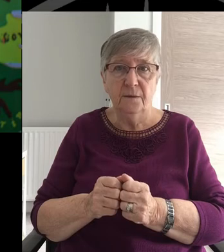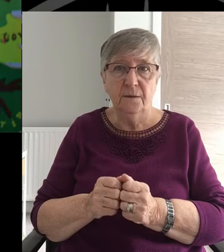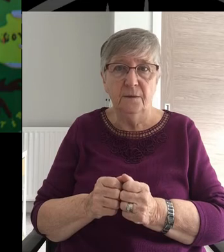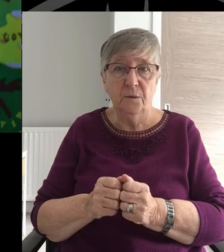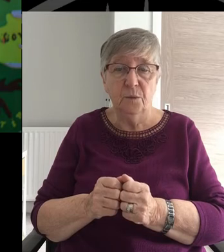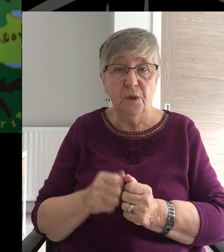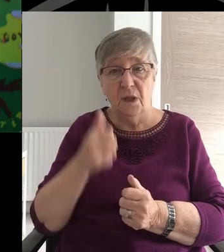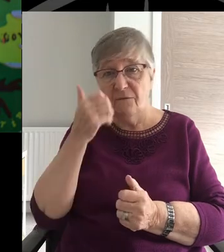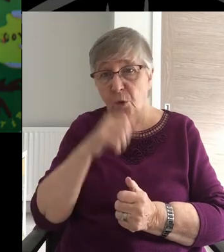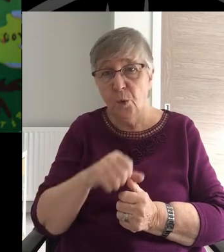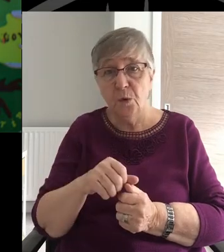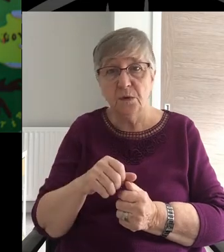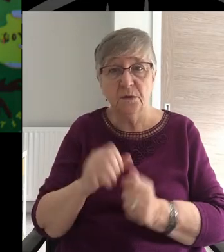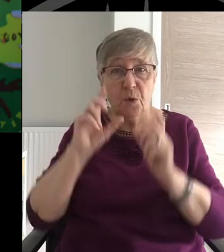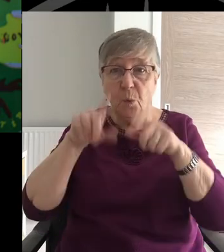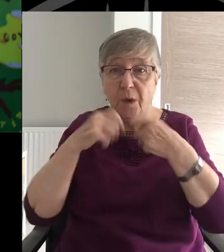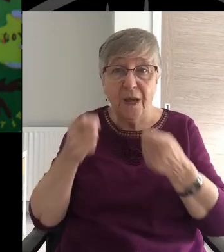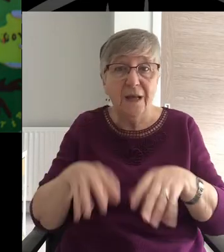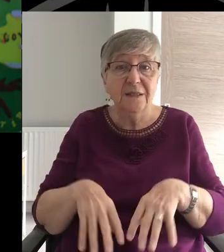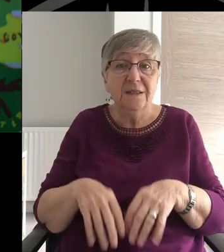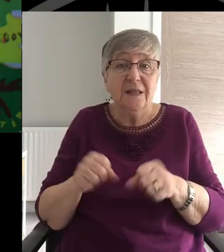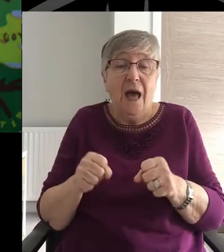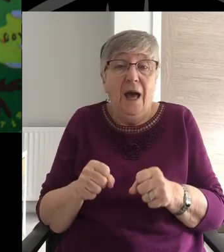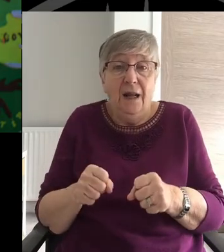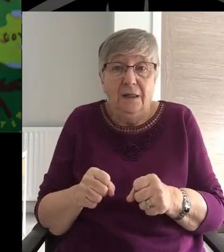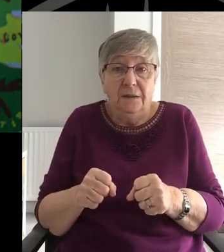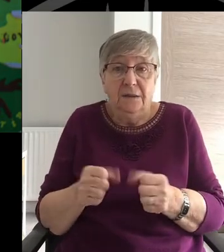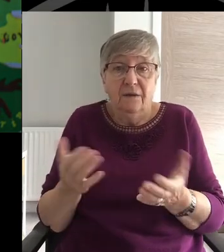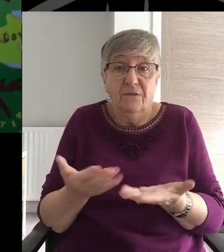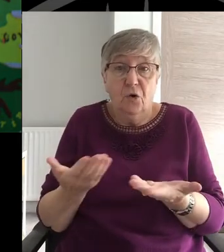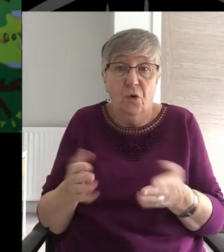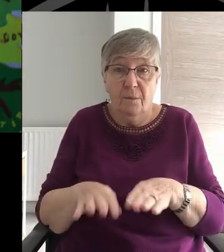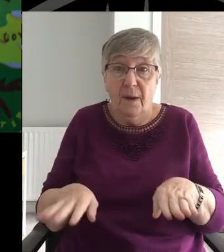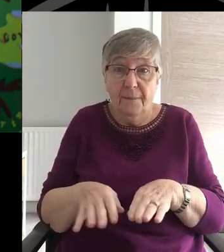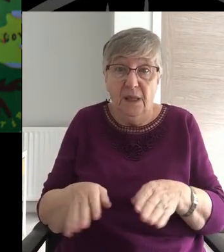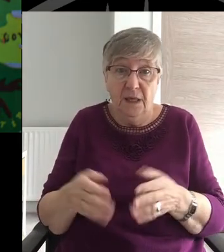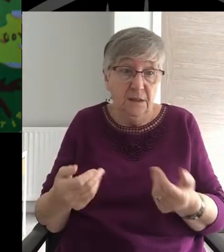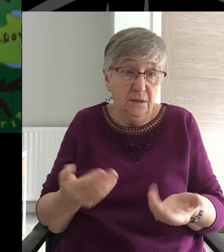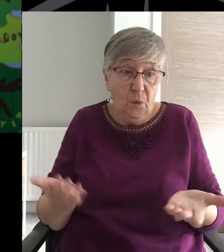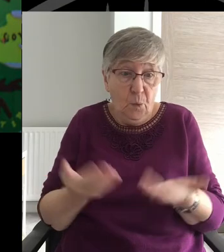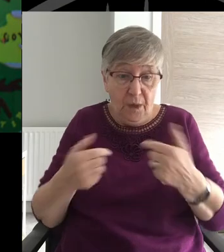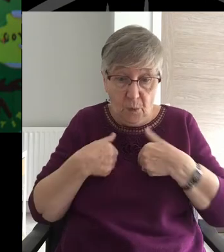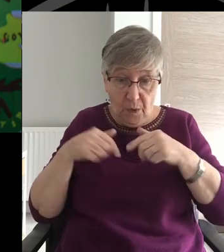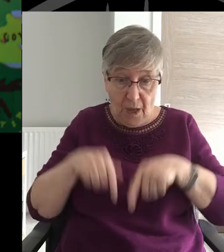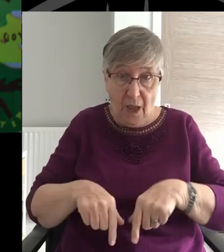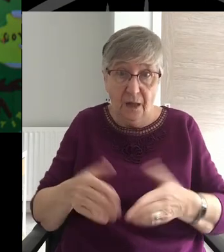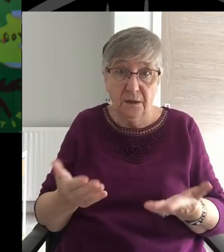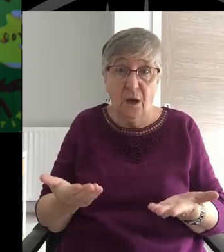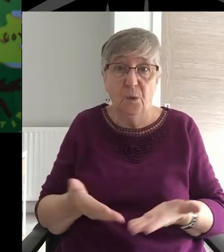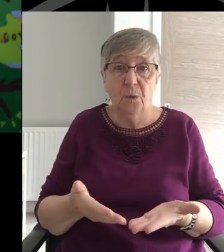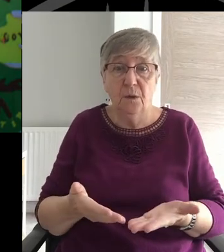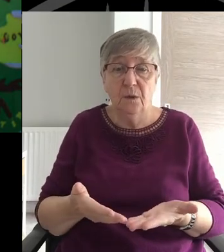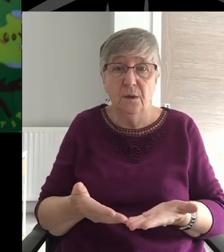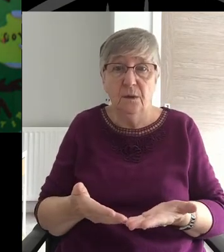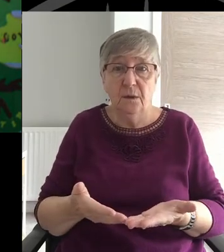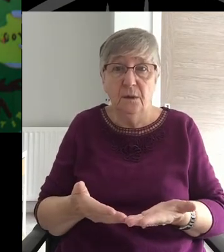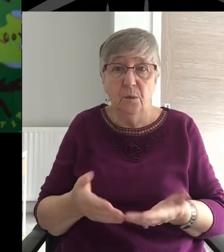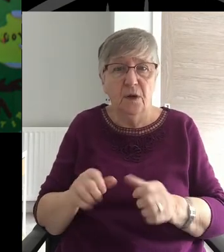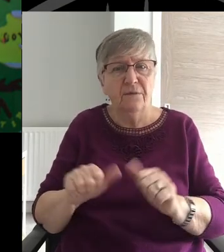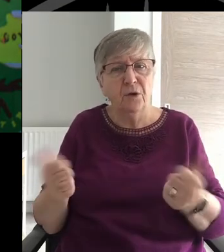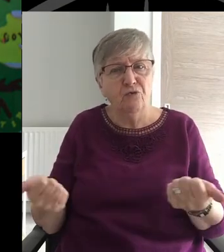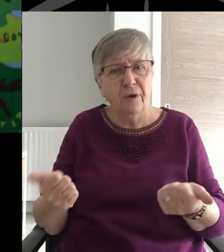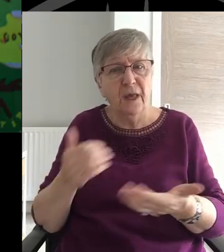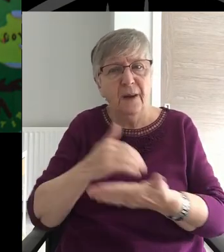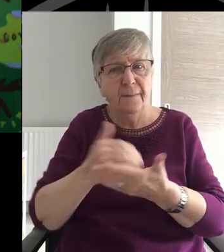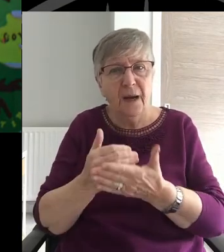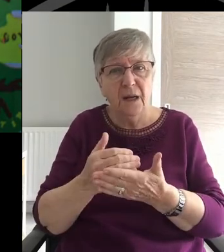Well, of course, we cannot start from a place other than where we find ourselves. And one of the great bits of the gospel,